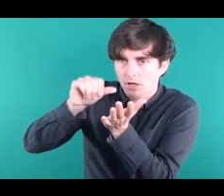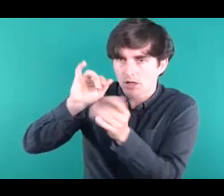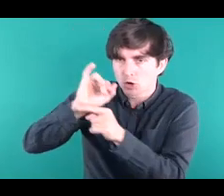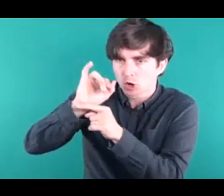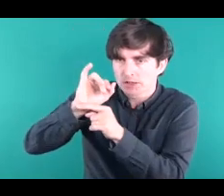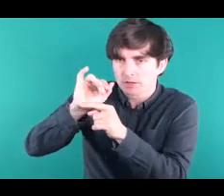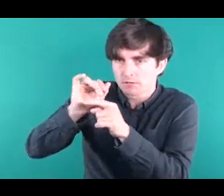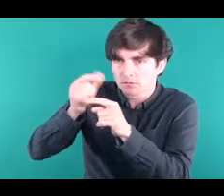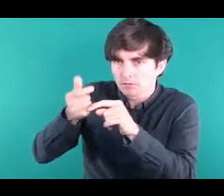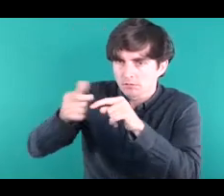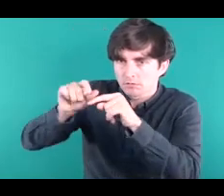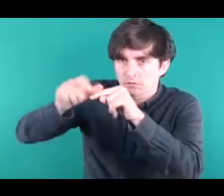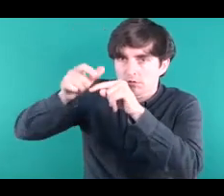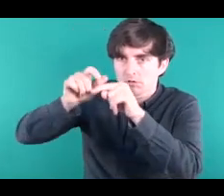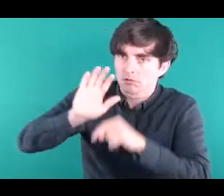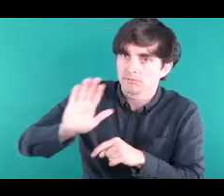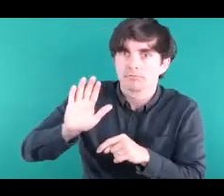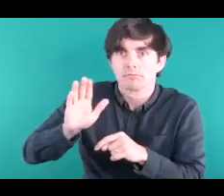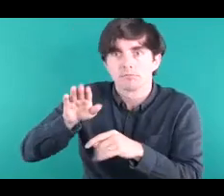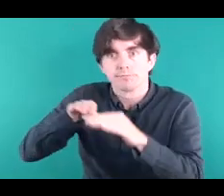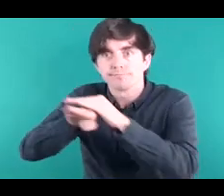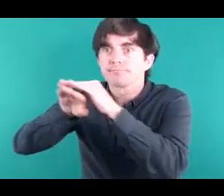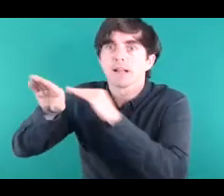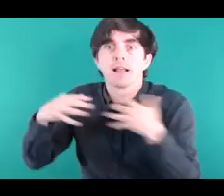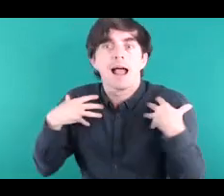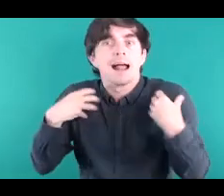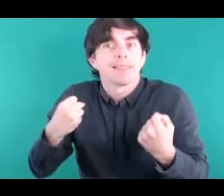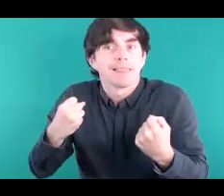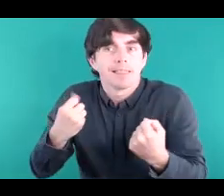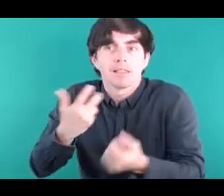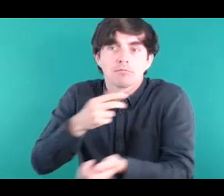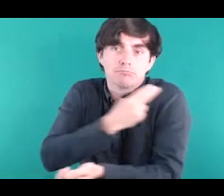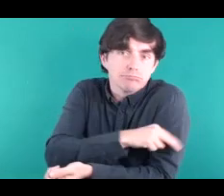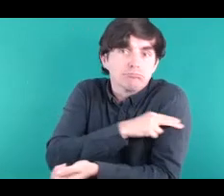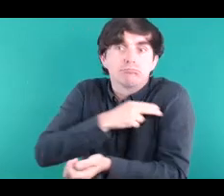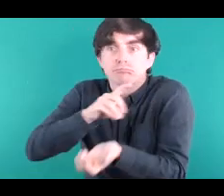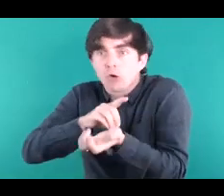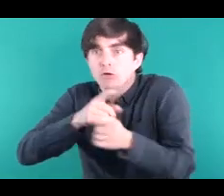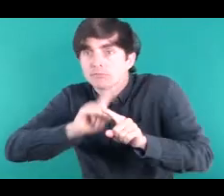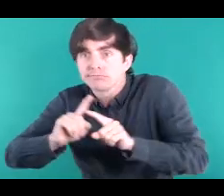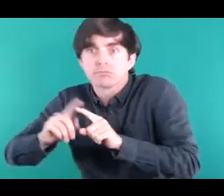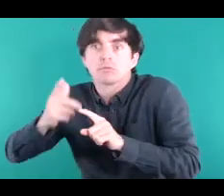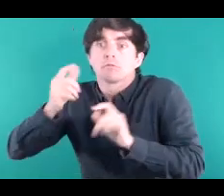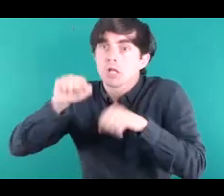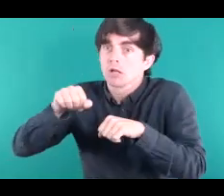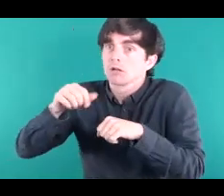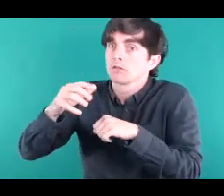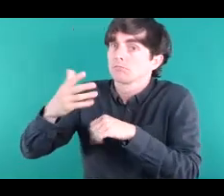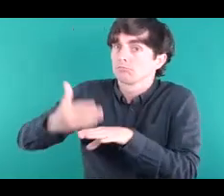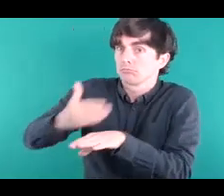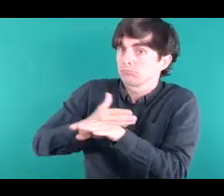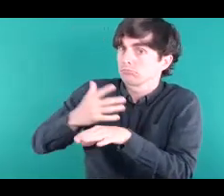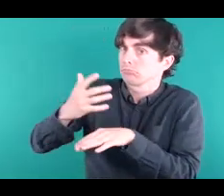be facilitating access to early childhood development, education, and economic empowerment programs.